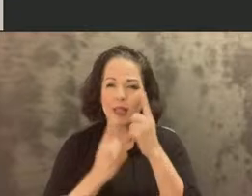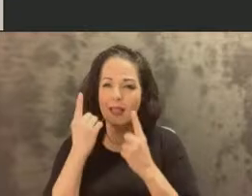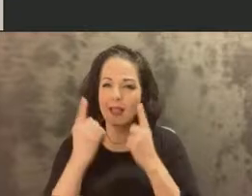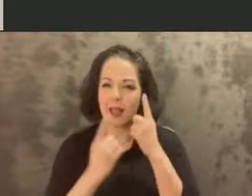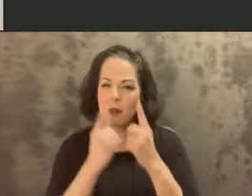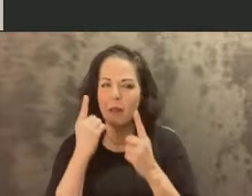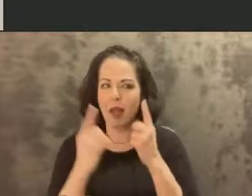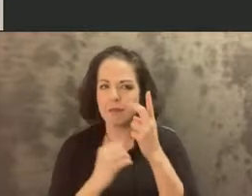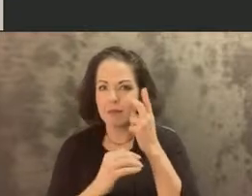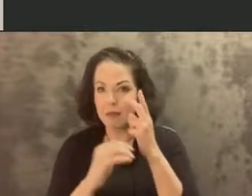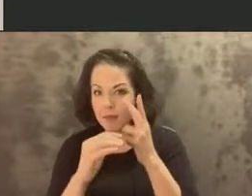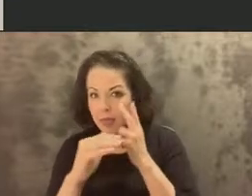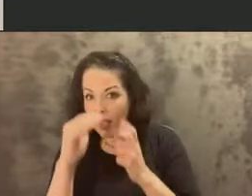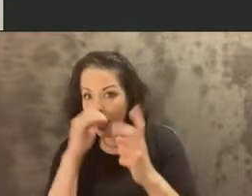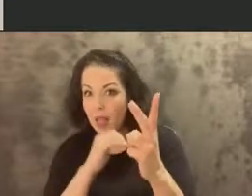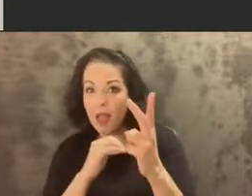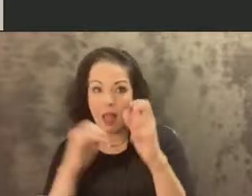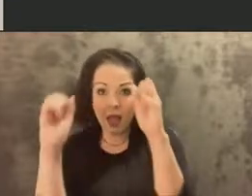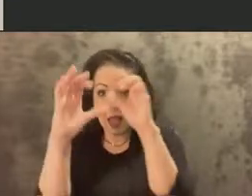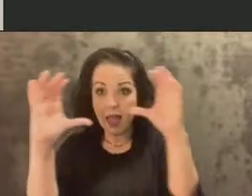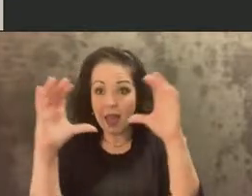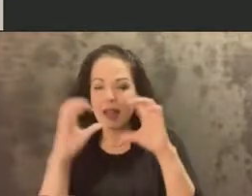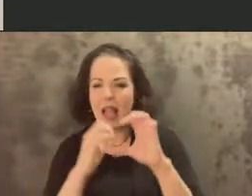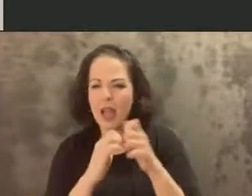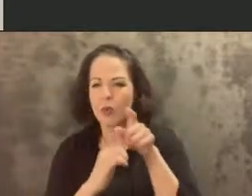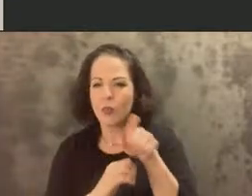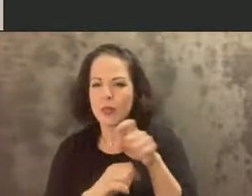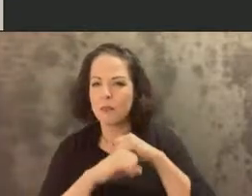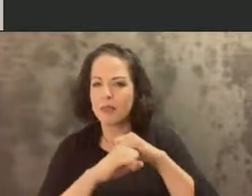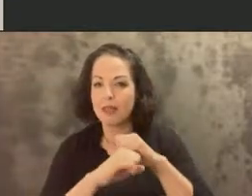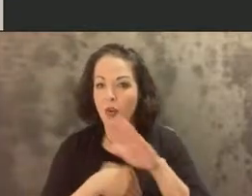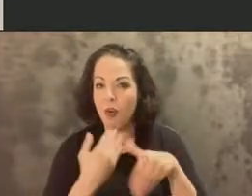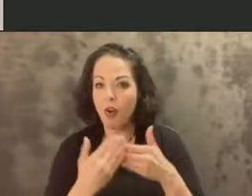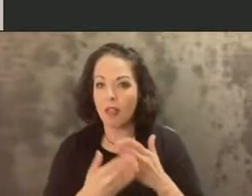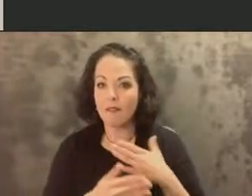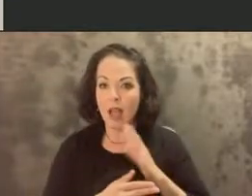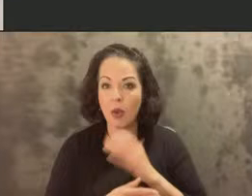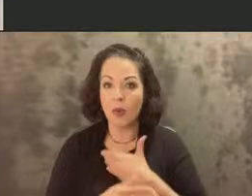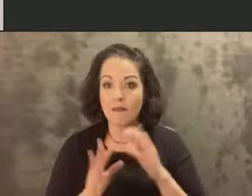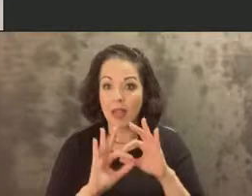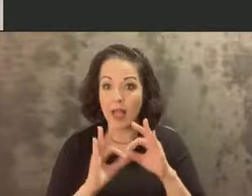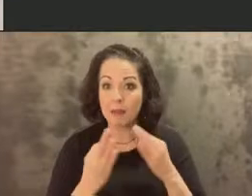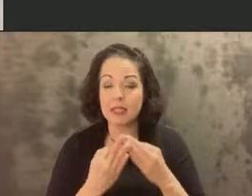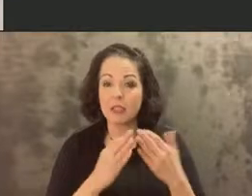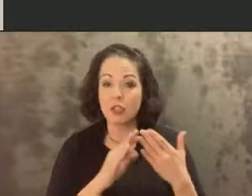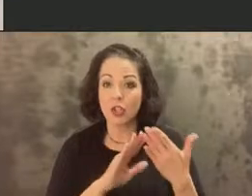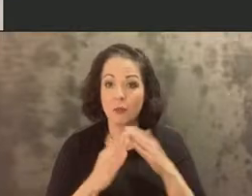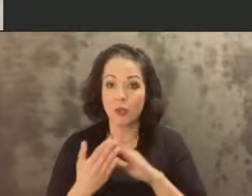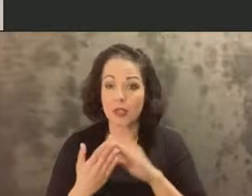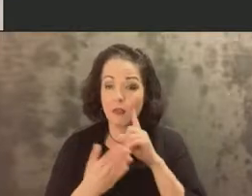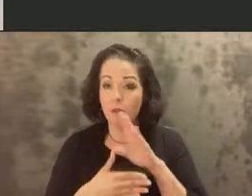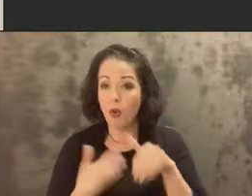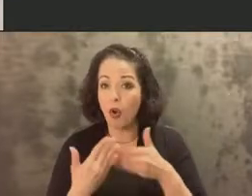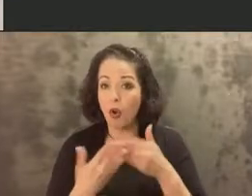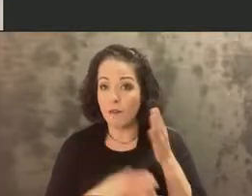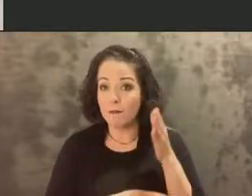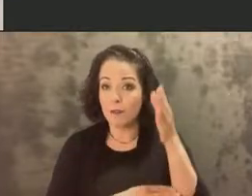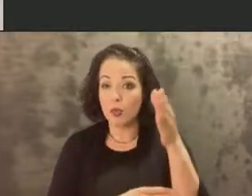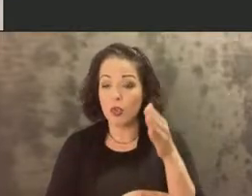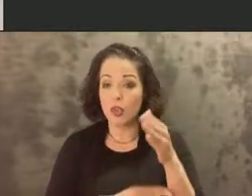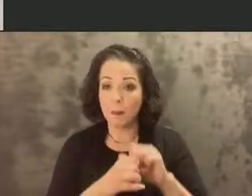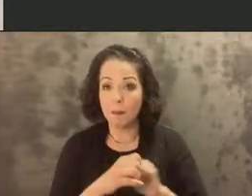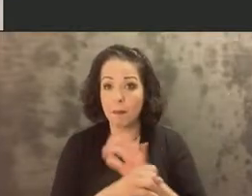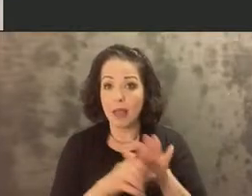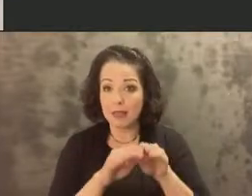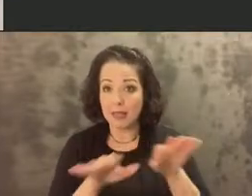make sure that we protect all of our families and communities across the country for any future pandemics.